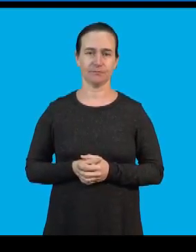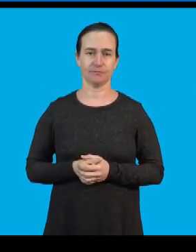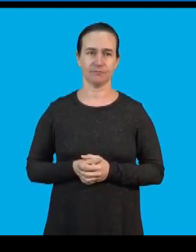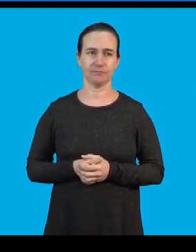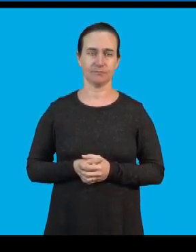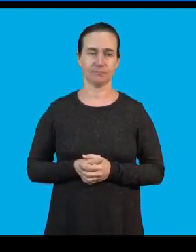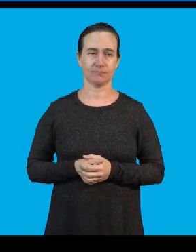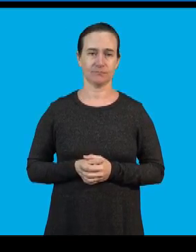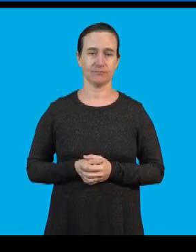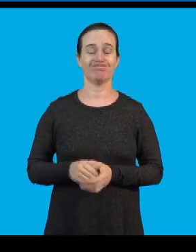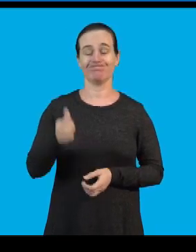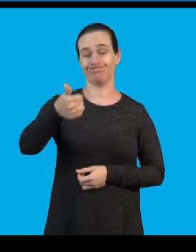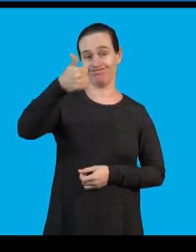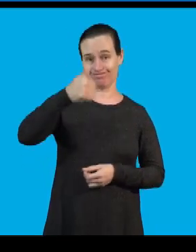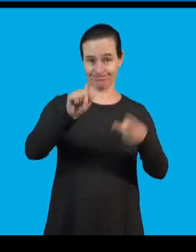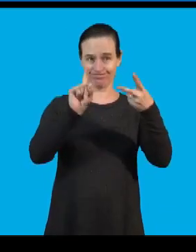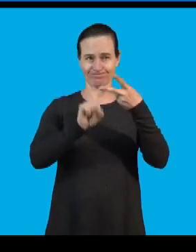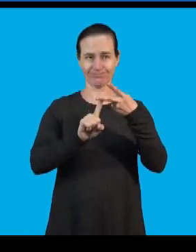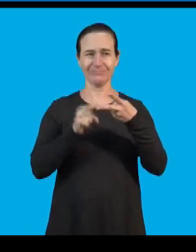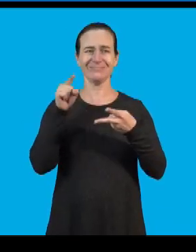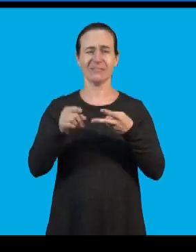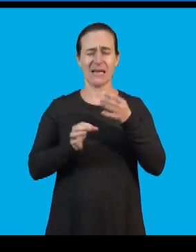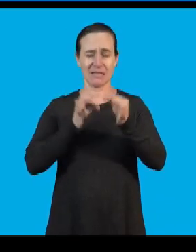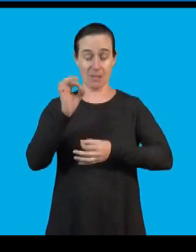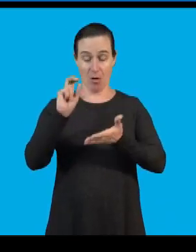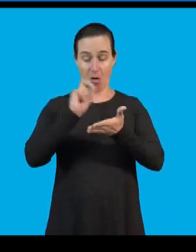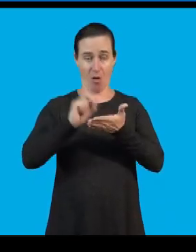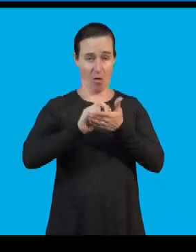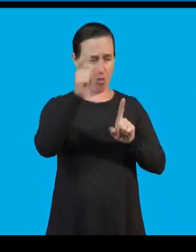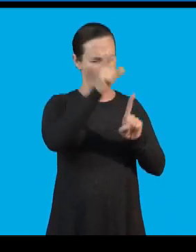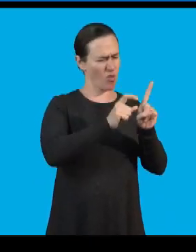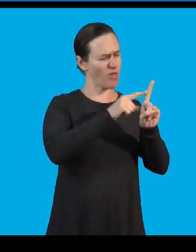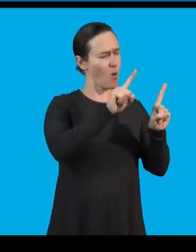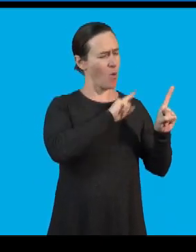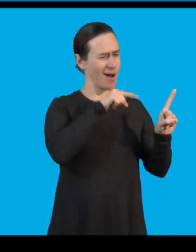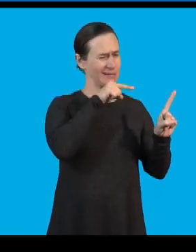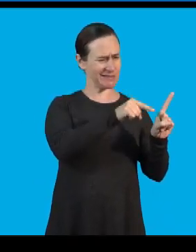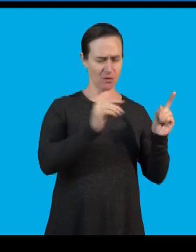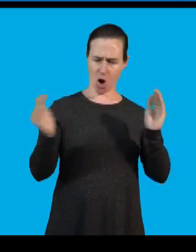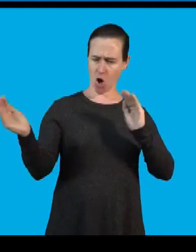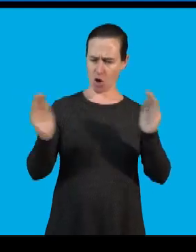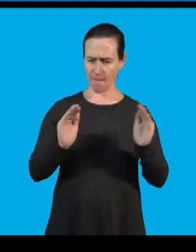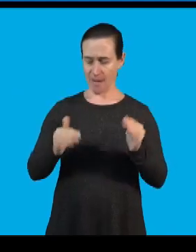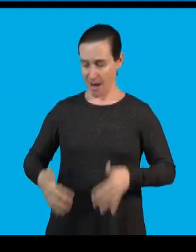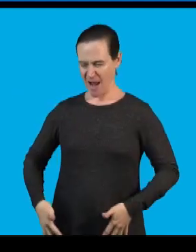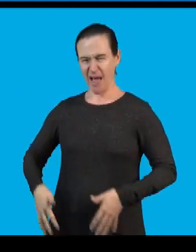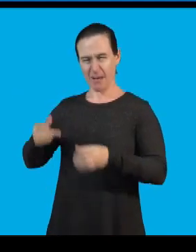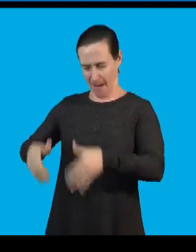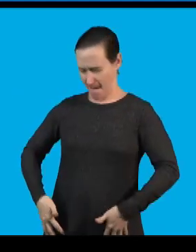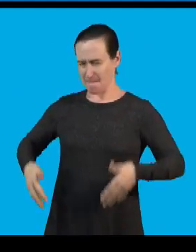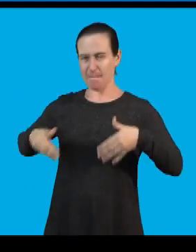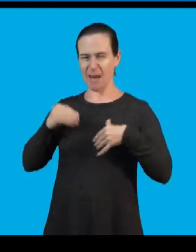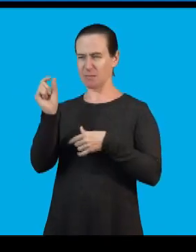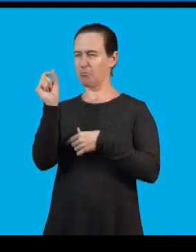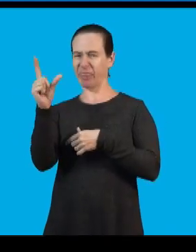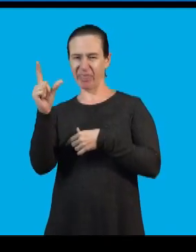you? Moving on to question 2. Explain why the writer compares a mended pair of pants